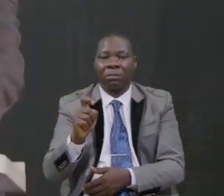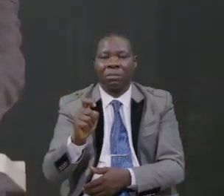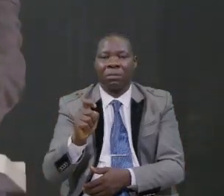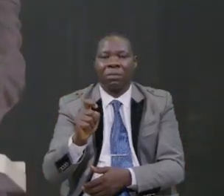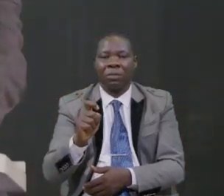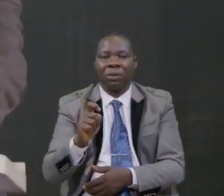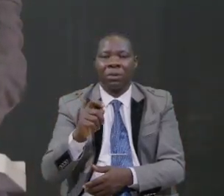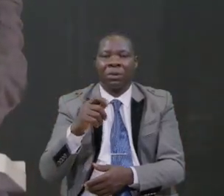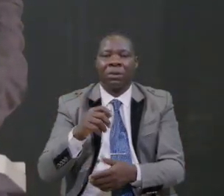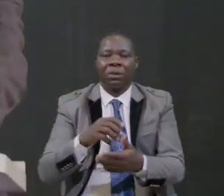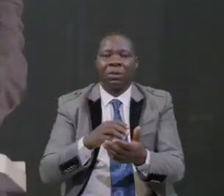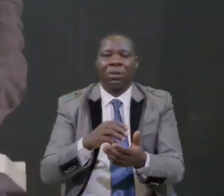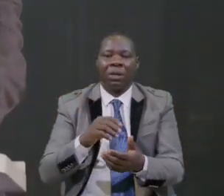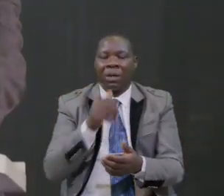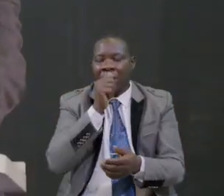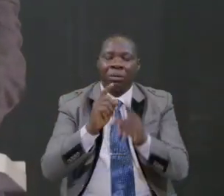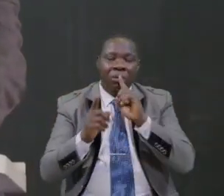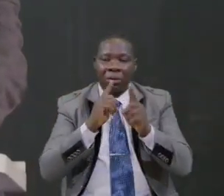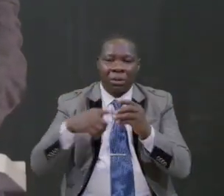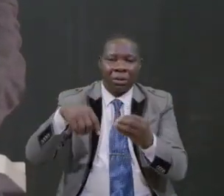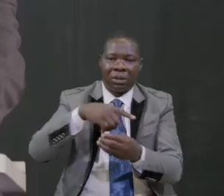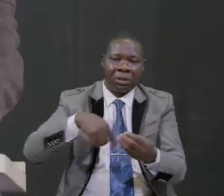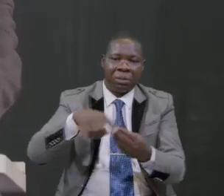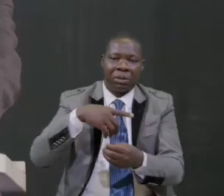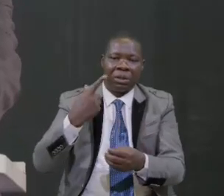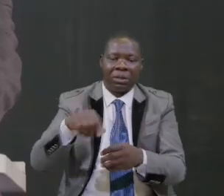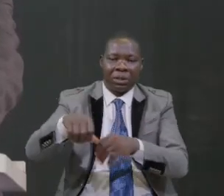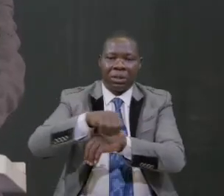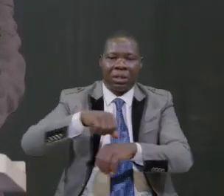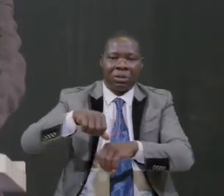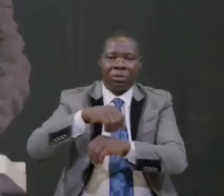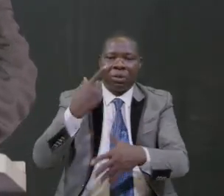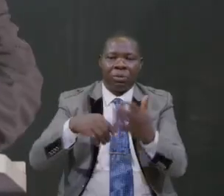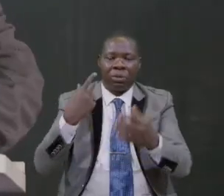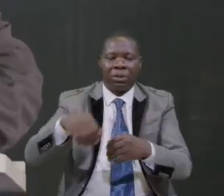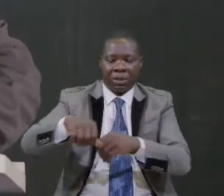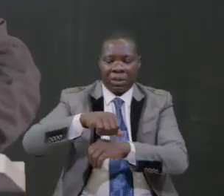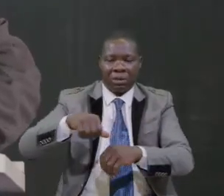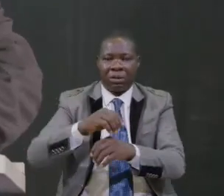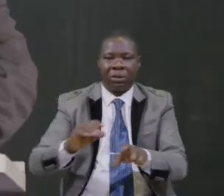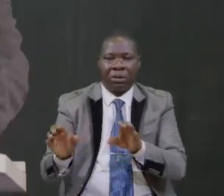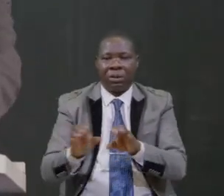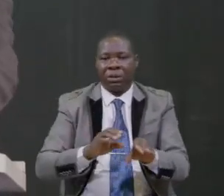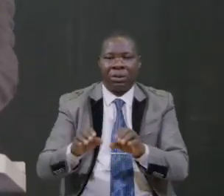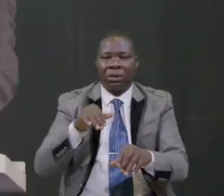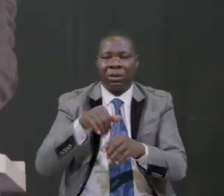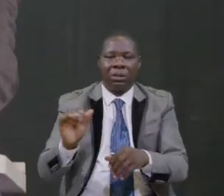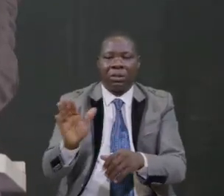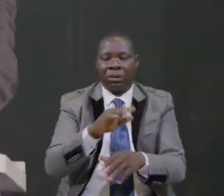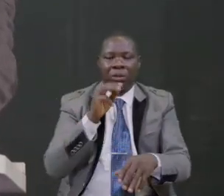I'm talking about the anointing, what the anointing does in your ministry. What's